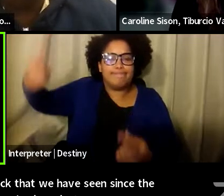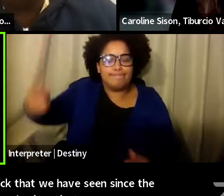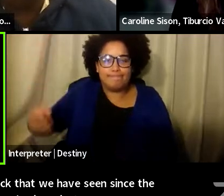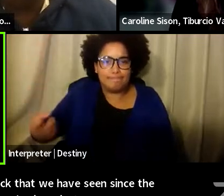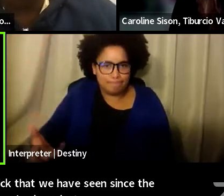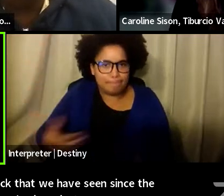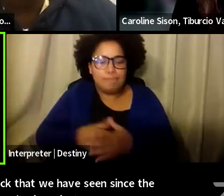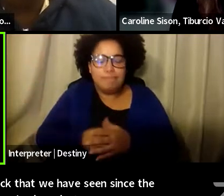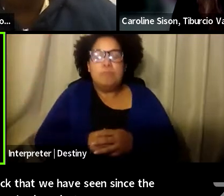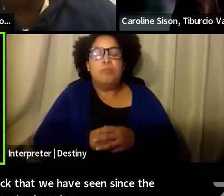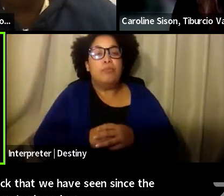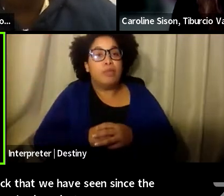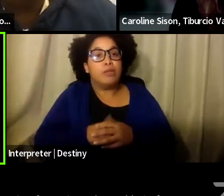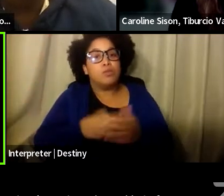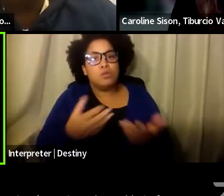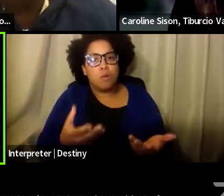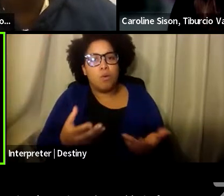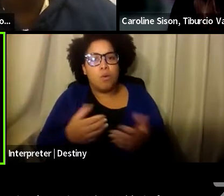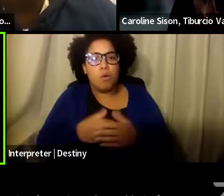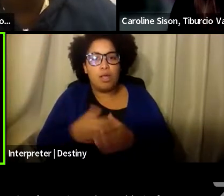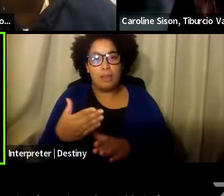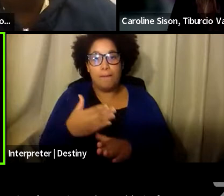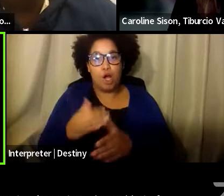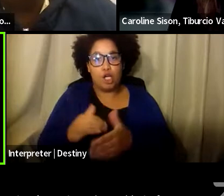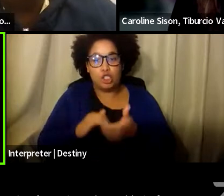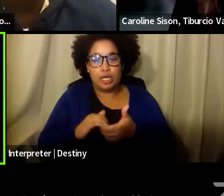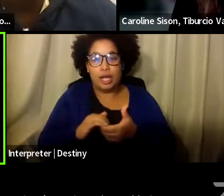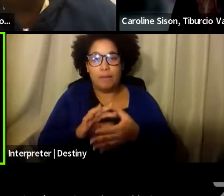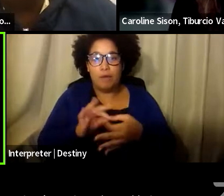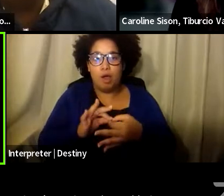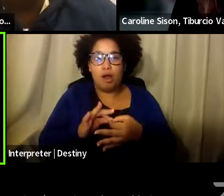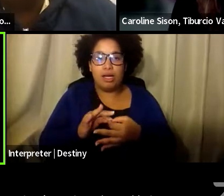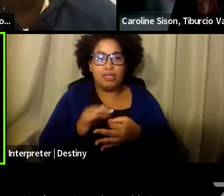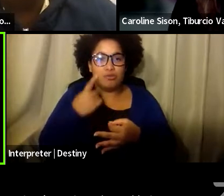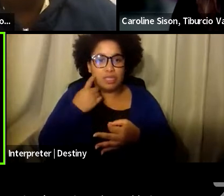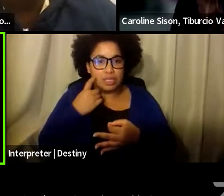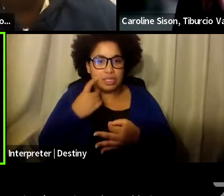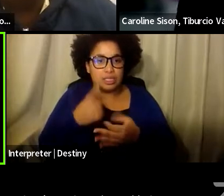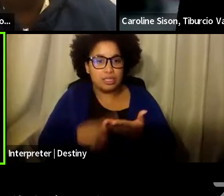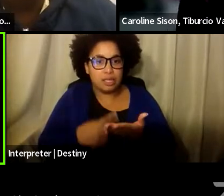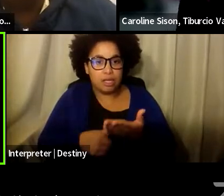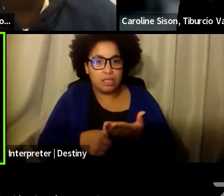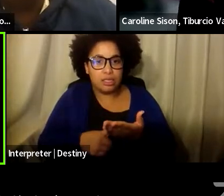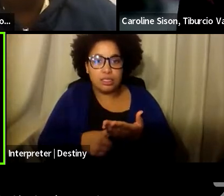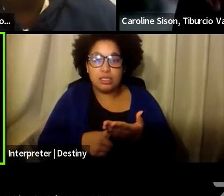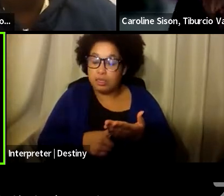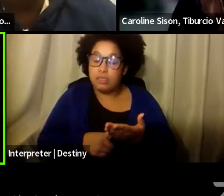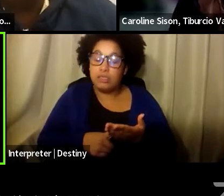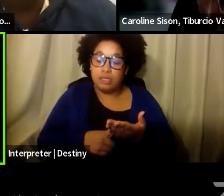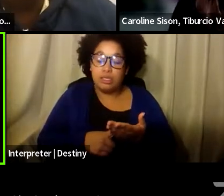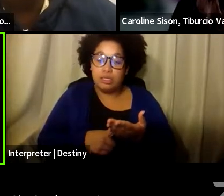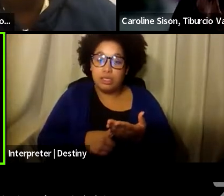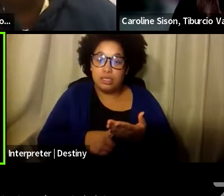to echo the partnership pieces that have been highlighted. I really think,